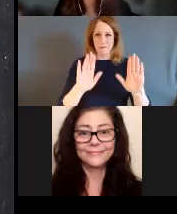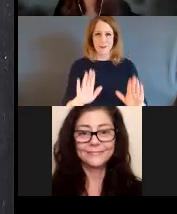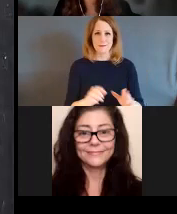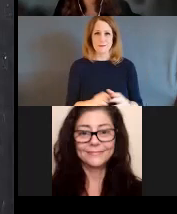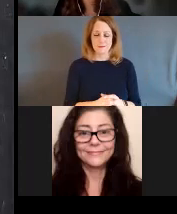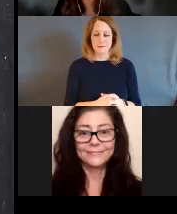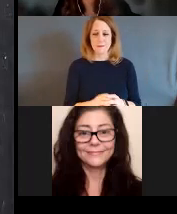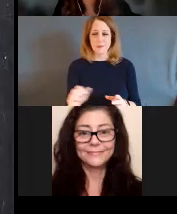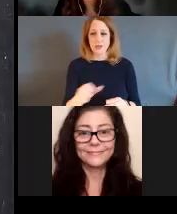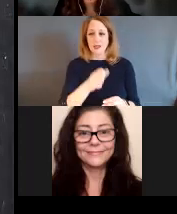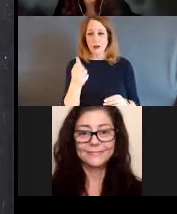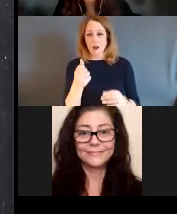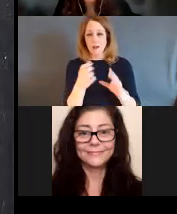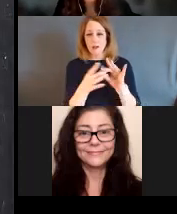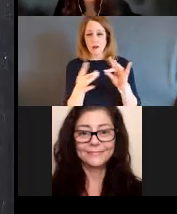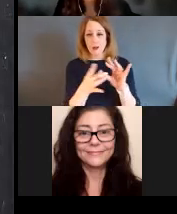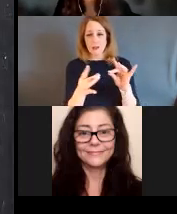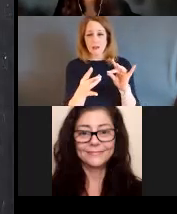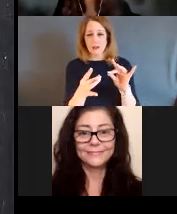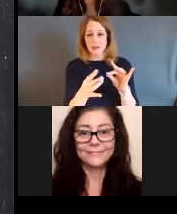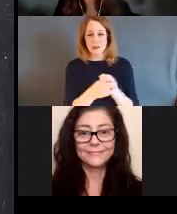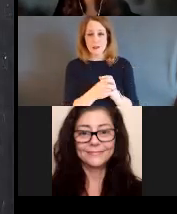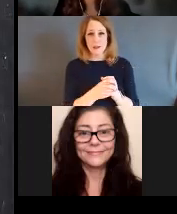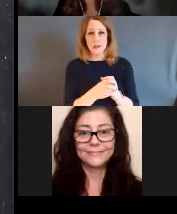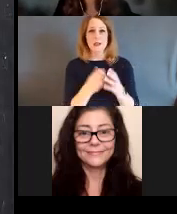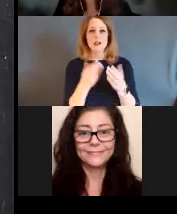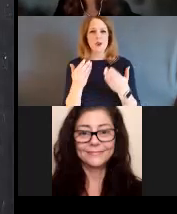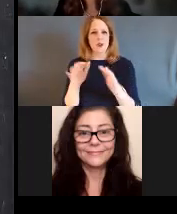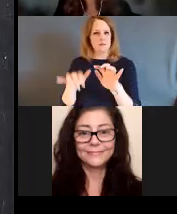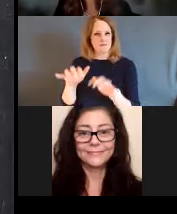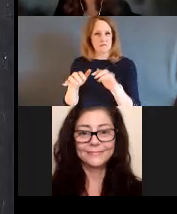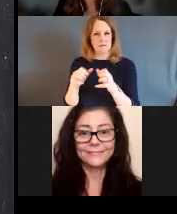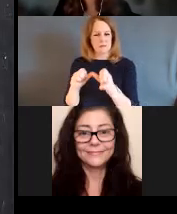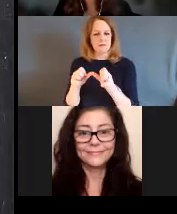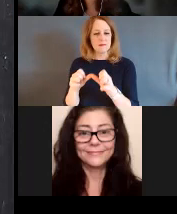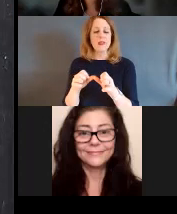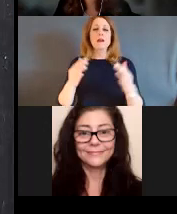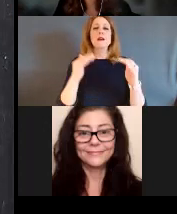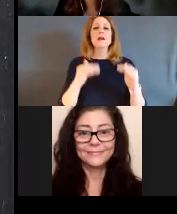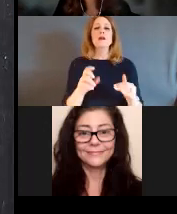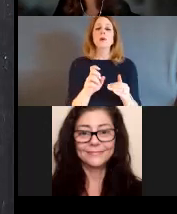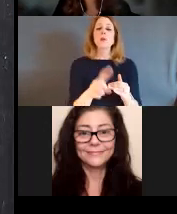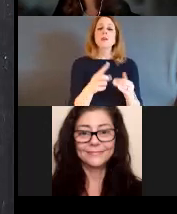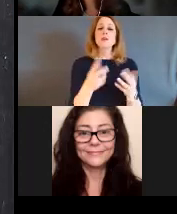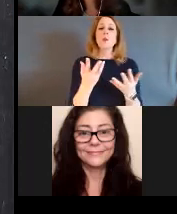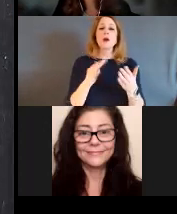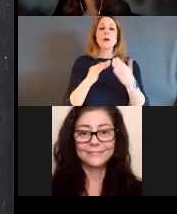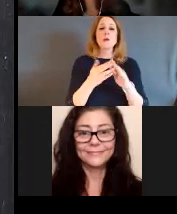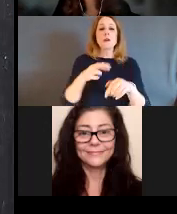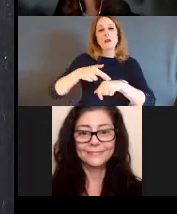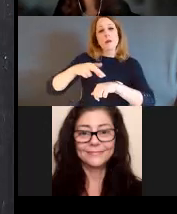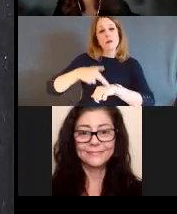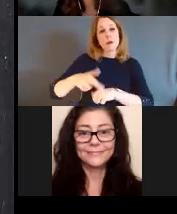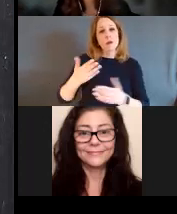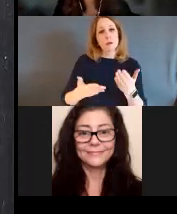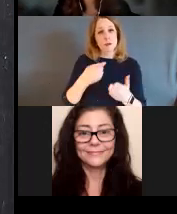Any other comments? Go ahead and put those in the chat. My next question is, what community referrals may survivors in crisis need,